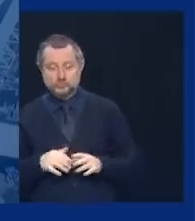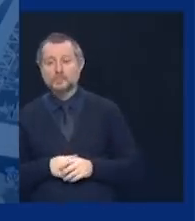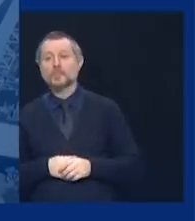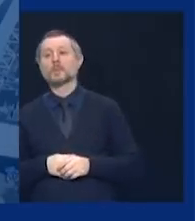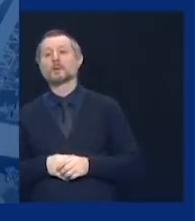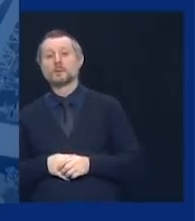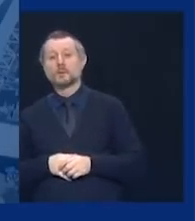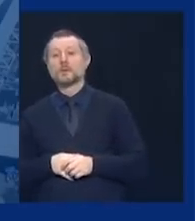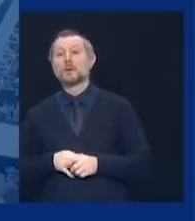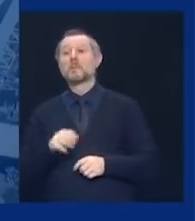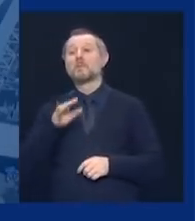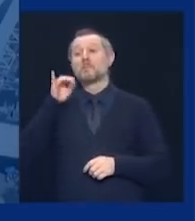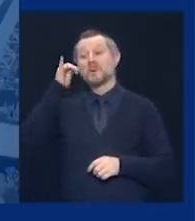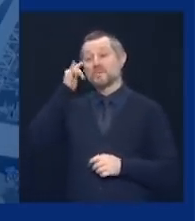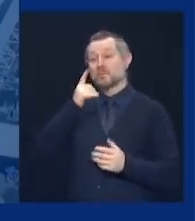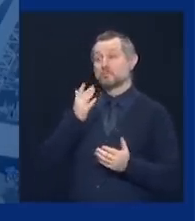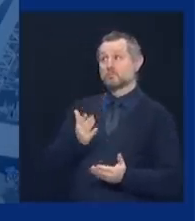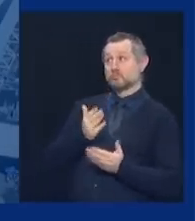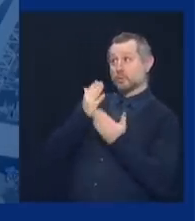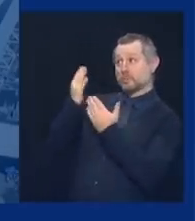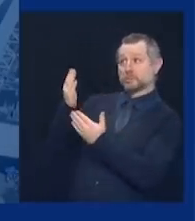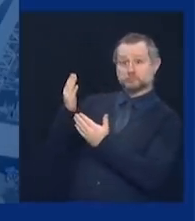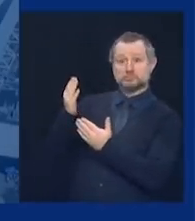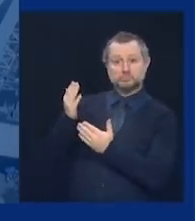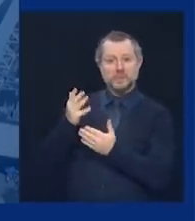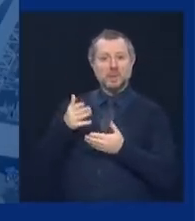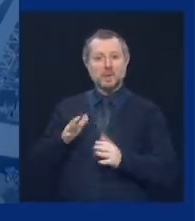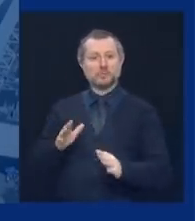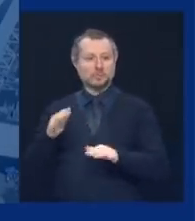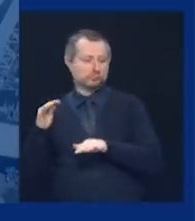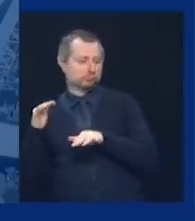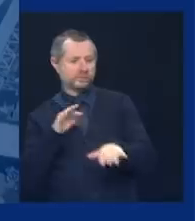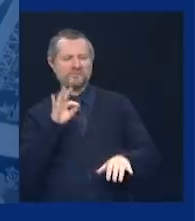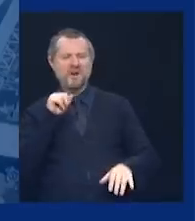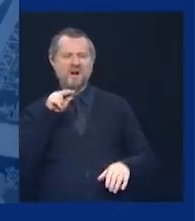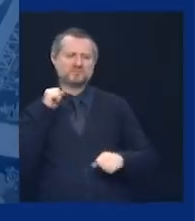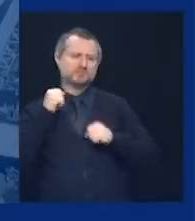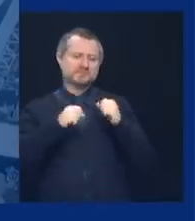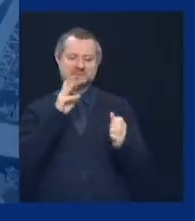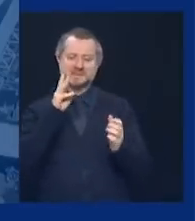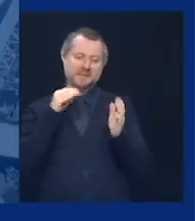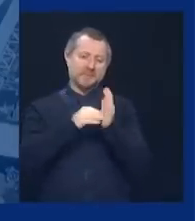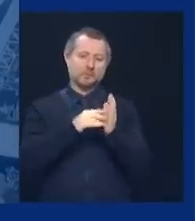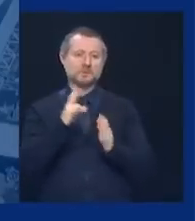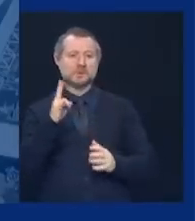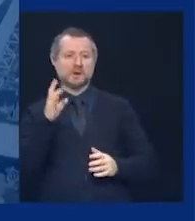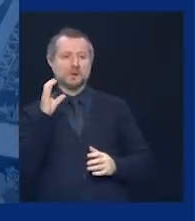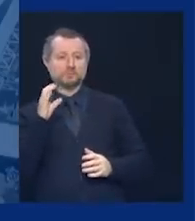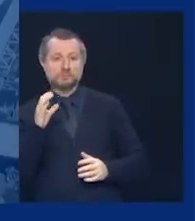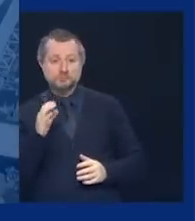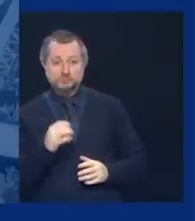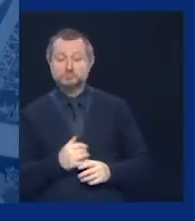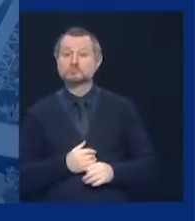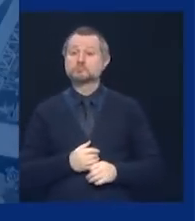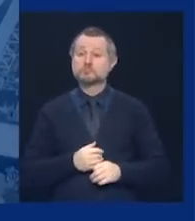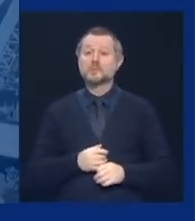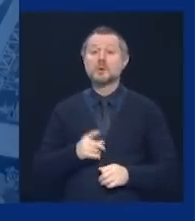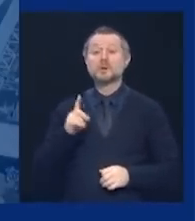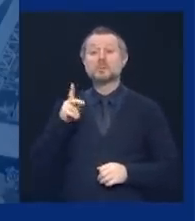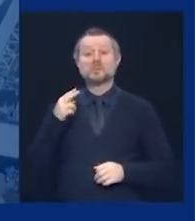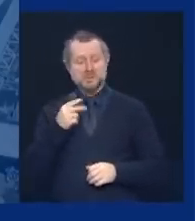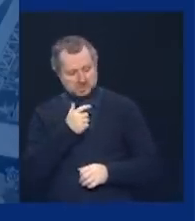Buffalo Bills proposed 6,700 fans. Department of Health is working on